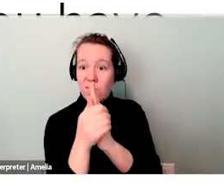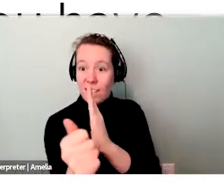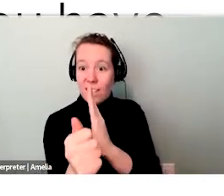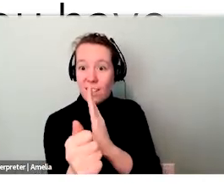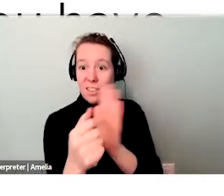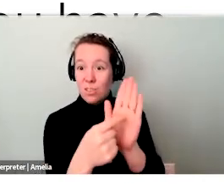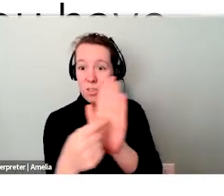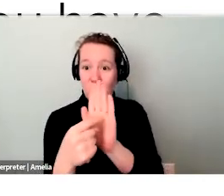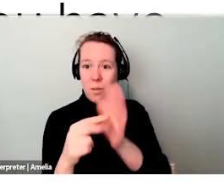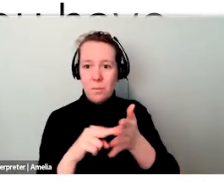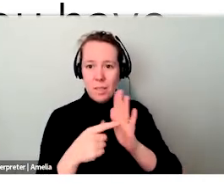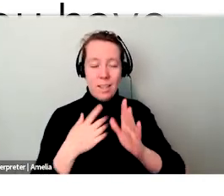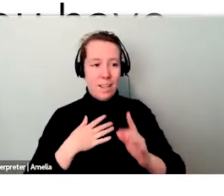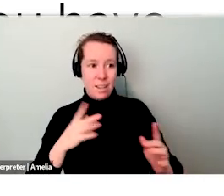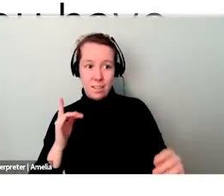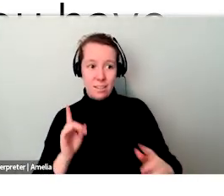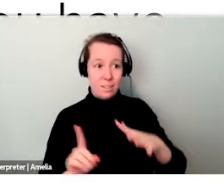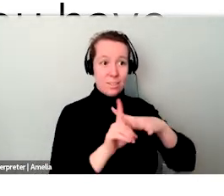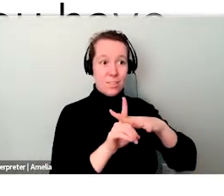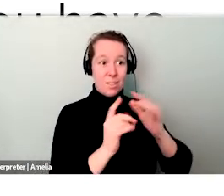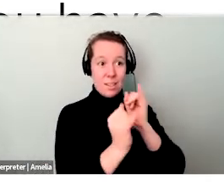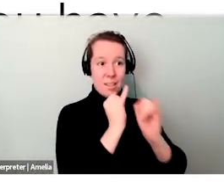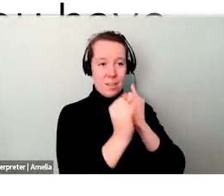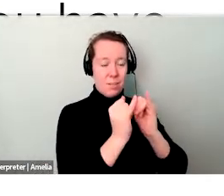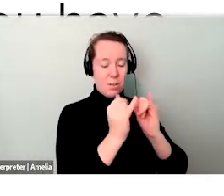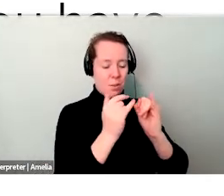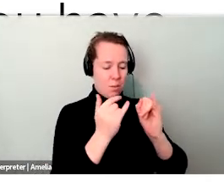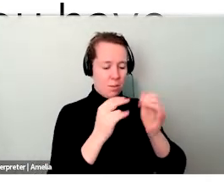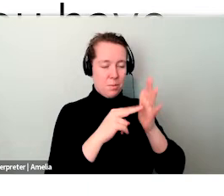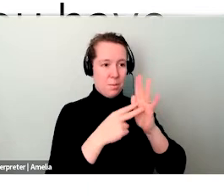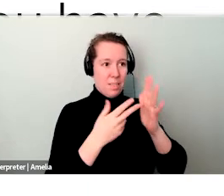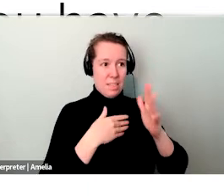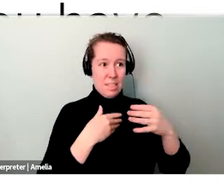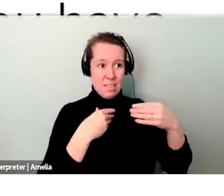take all my effort and my